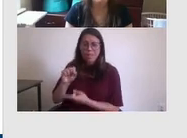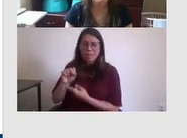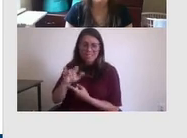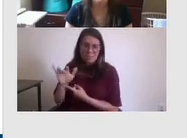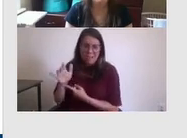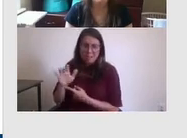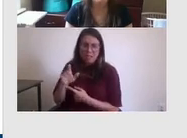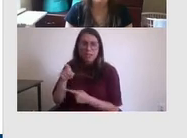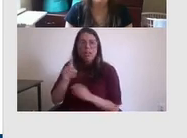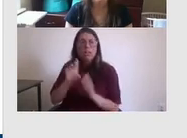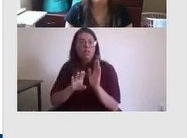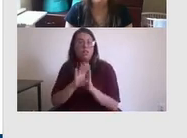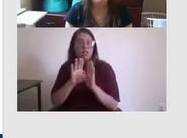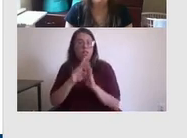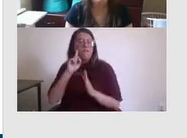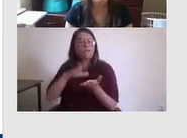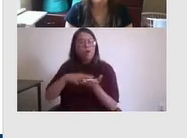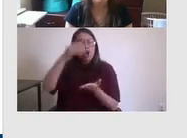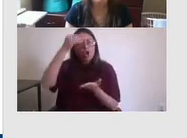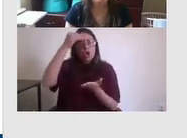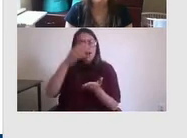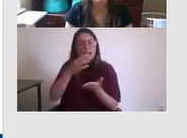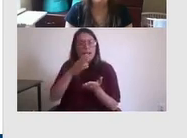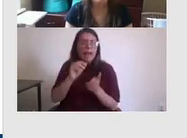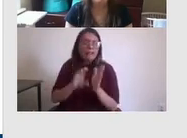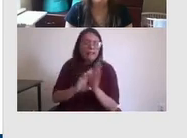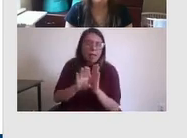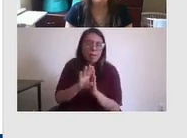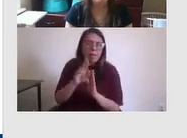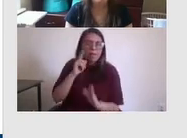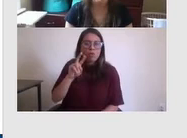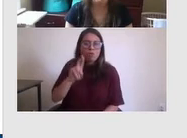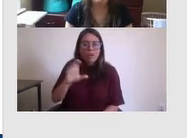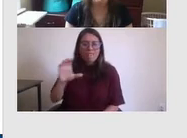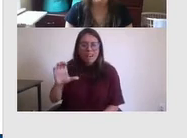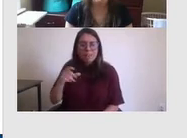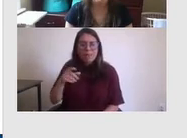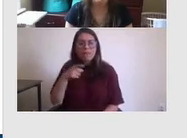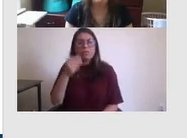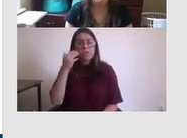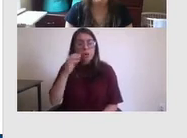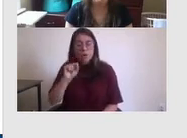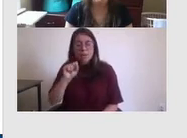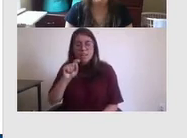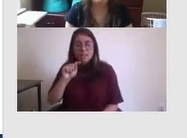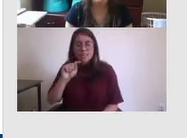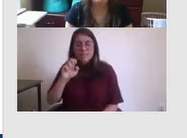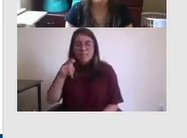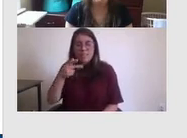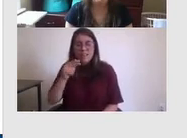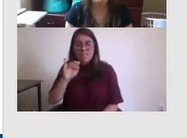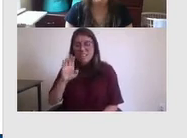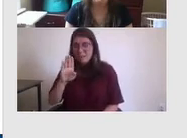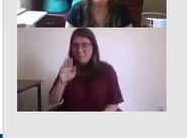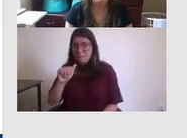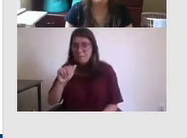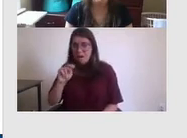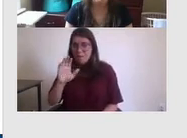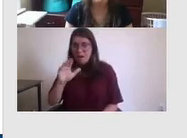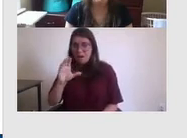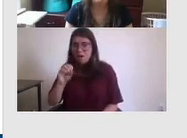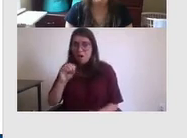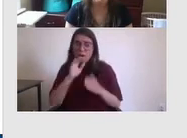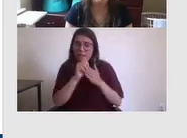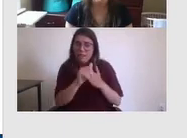development on the River Campus. You all know Stephanie Van Bacco has been leading that effort at the medical center with a lot